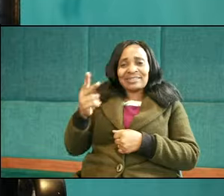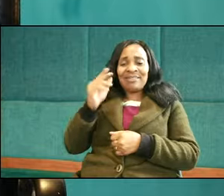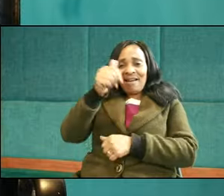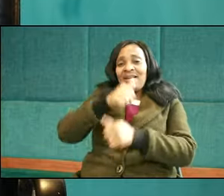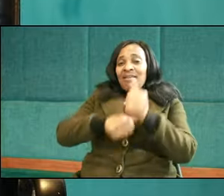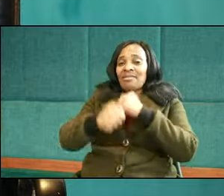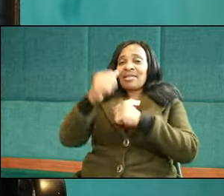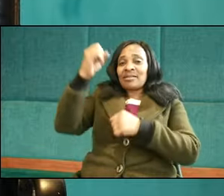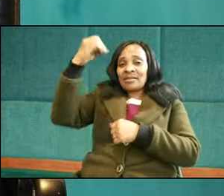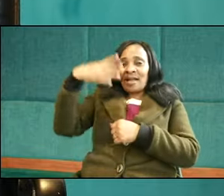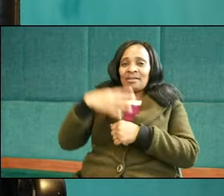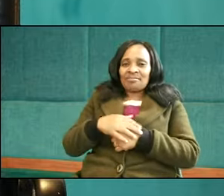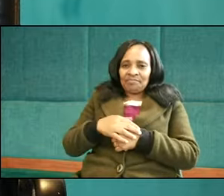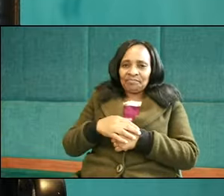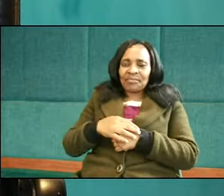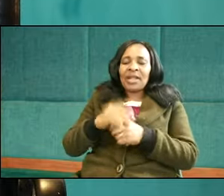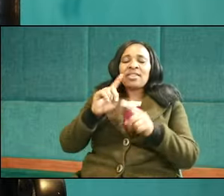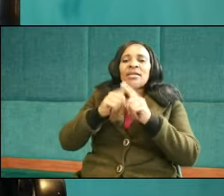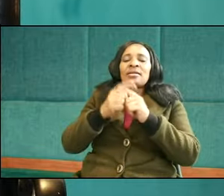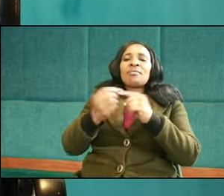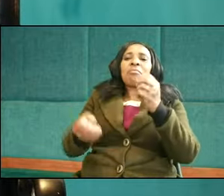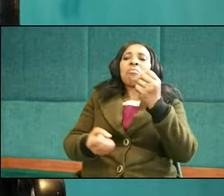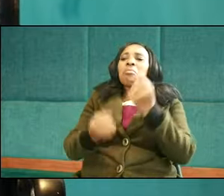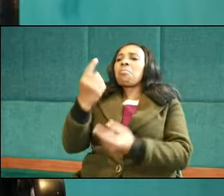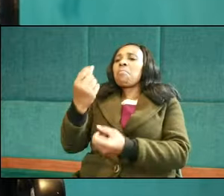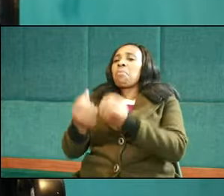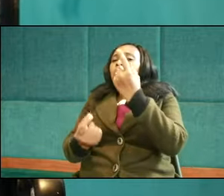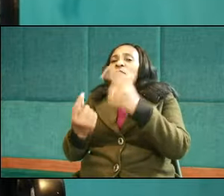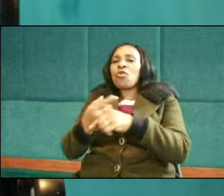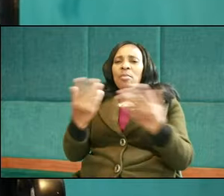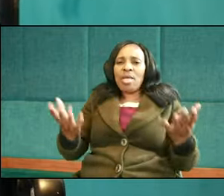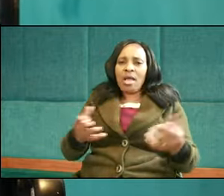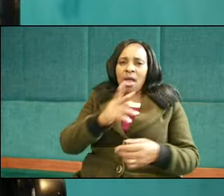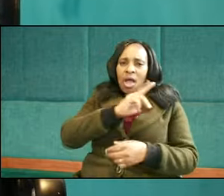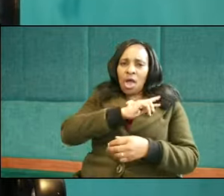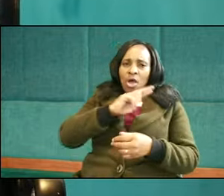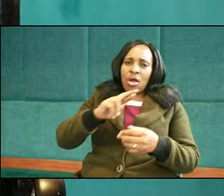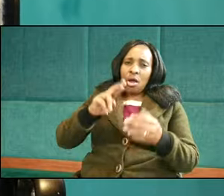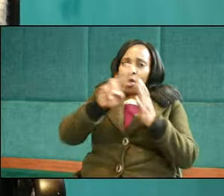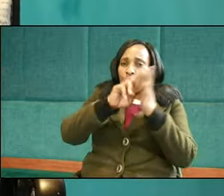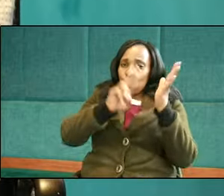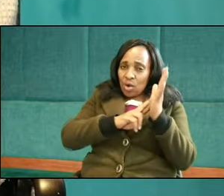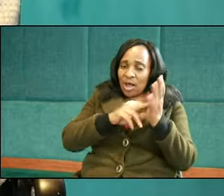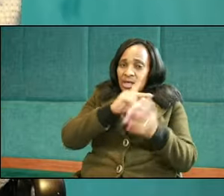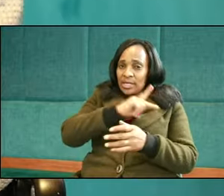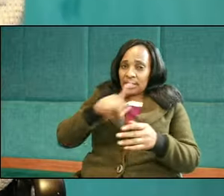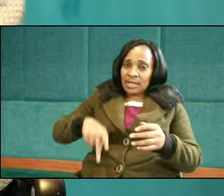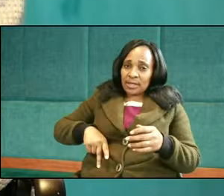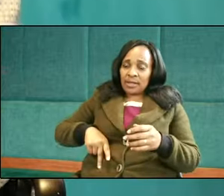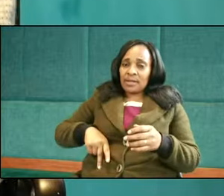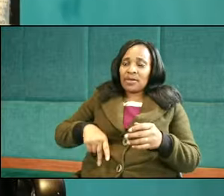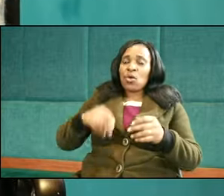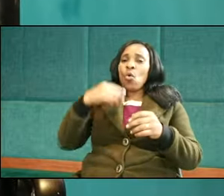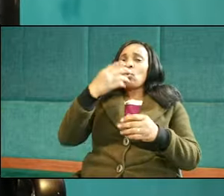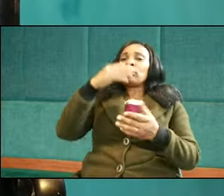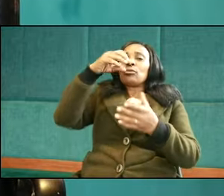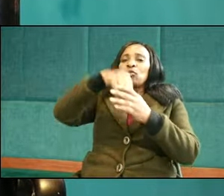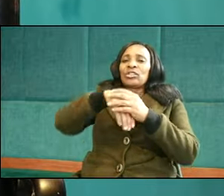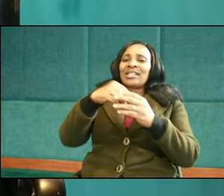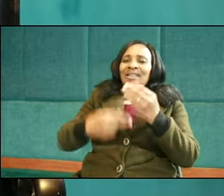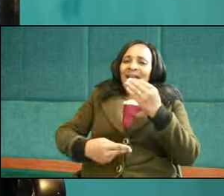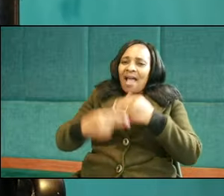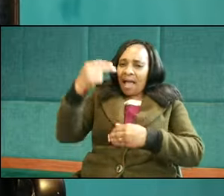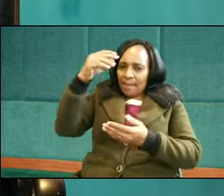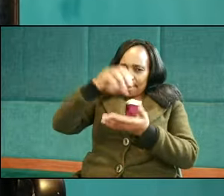sun, the sort of error that arises from a ruler. That is, that fools are put in the highest of